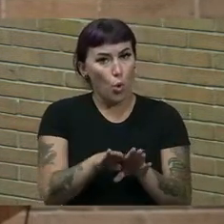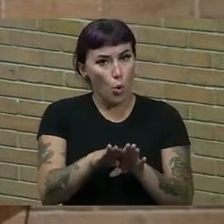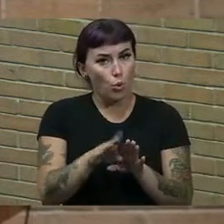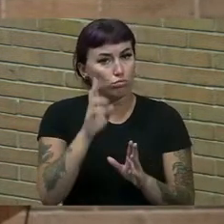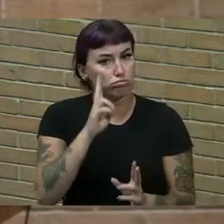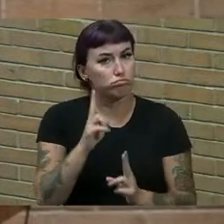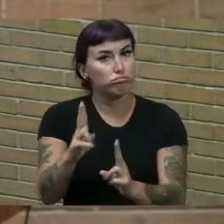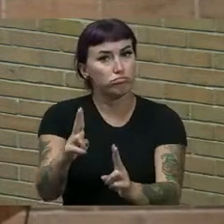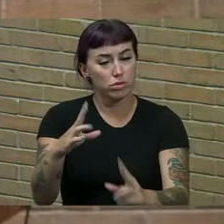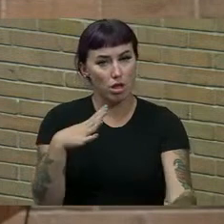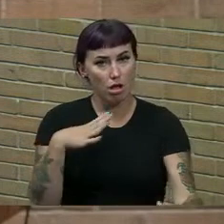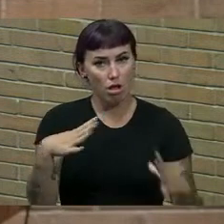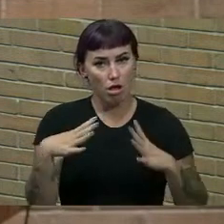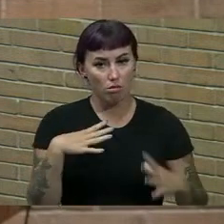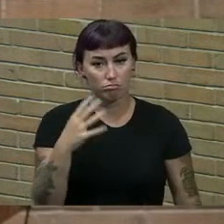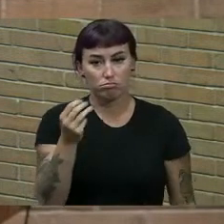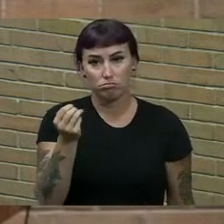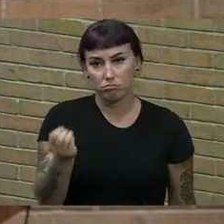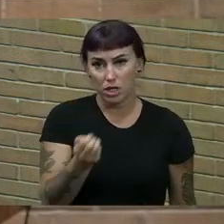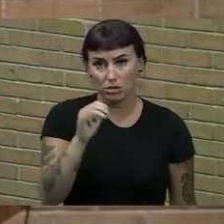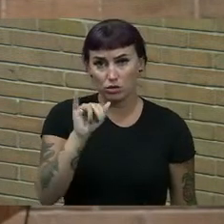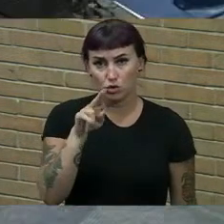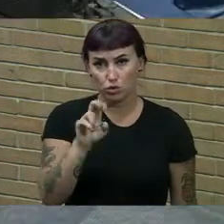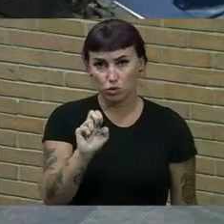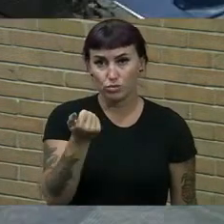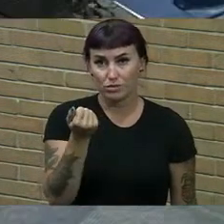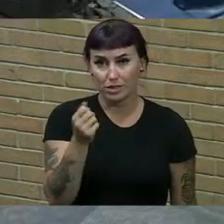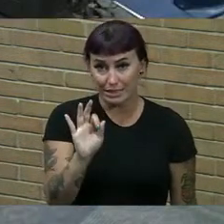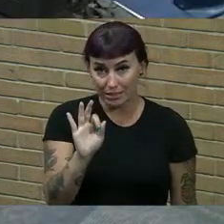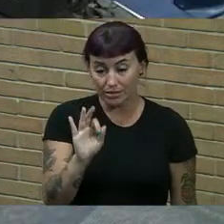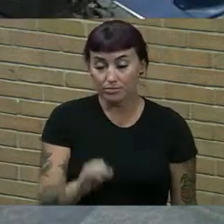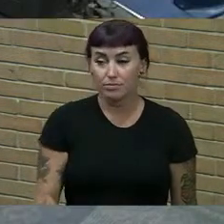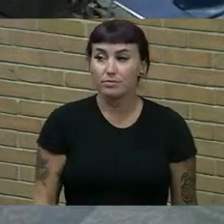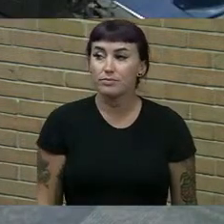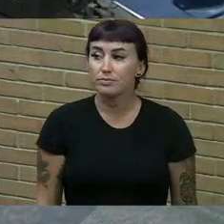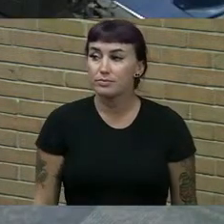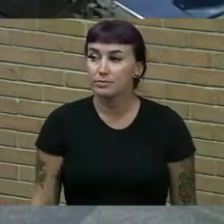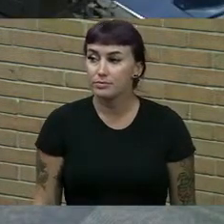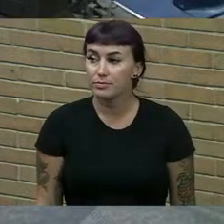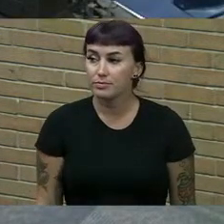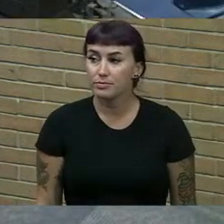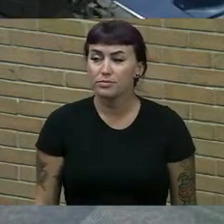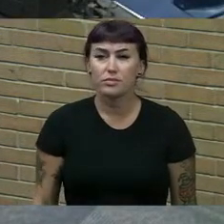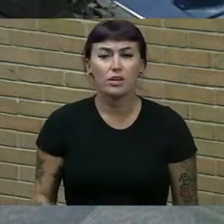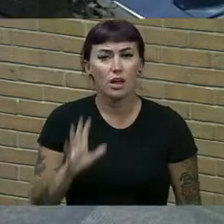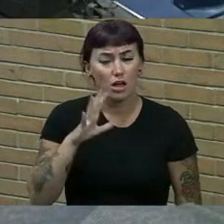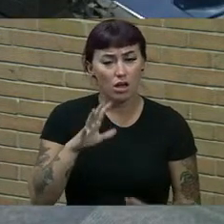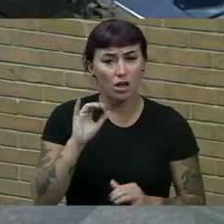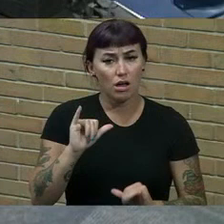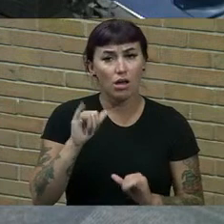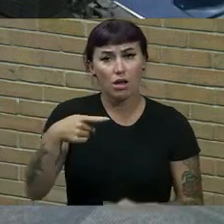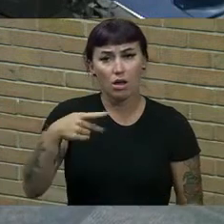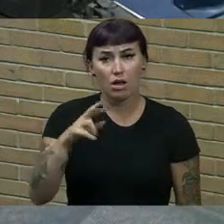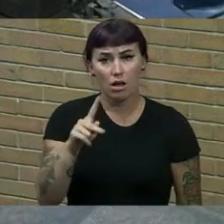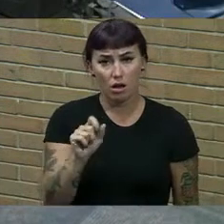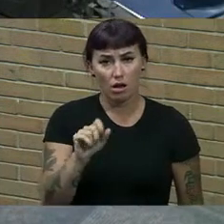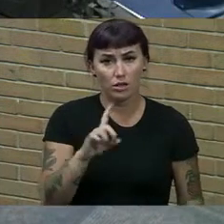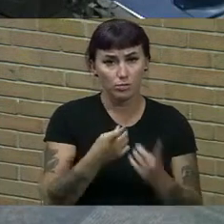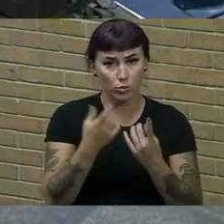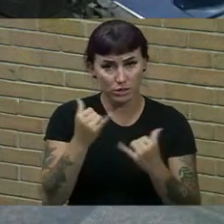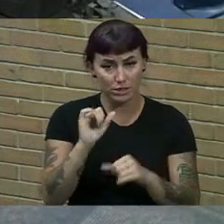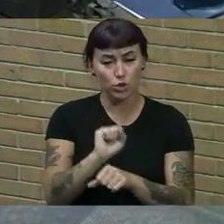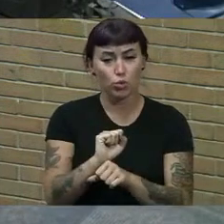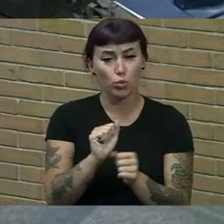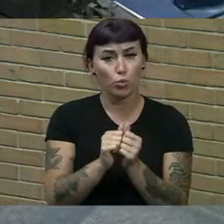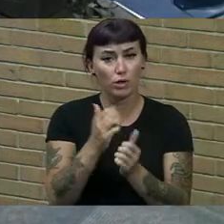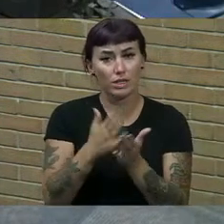the holiday on Monday, June 19th, although I have learned that our Parks Department will be working with